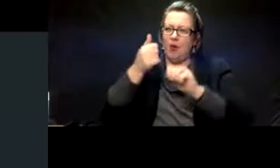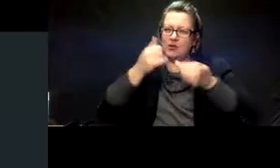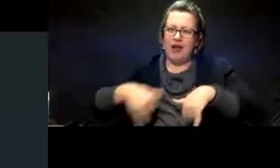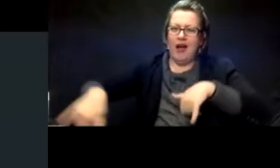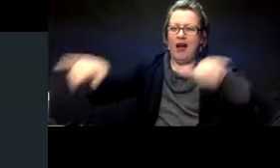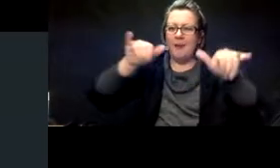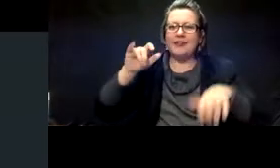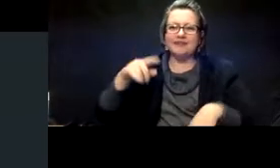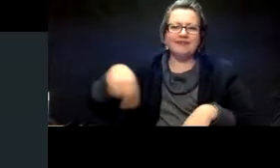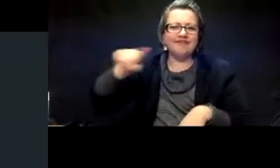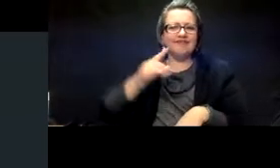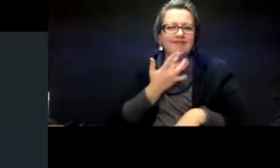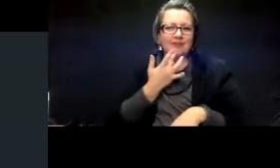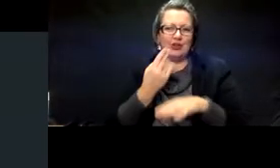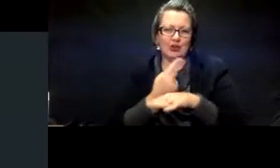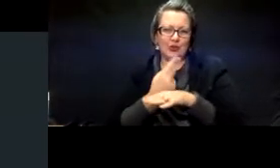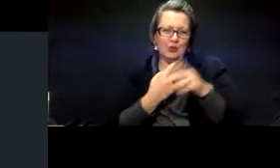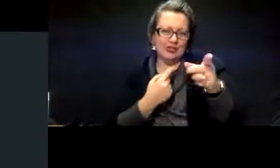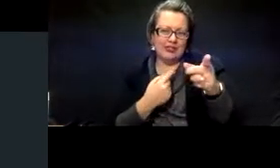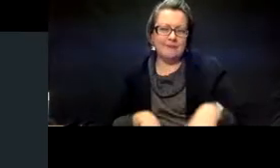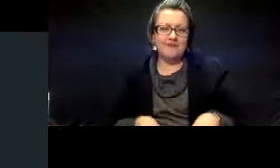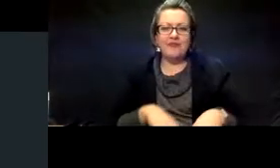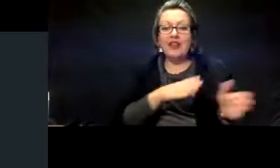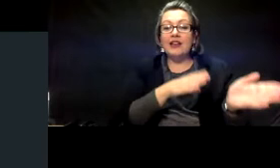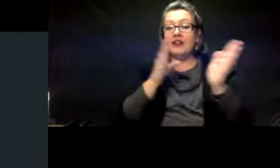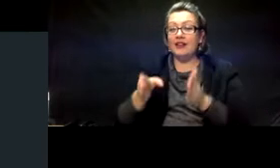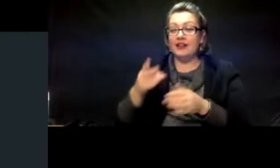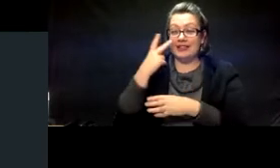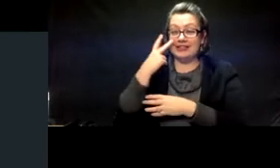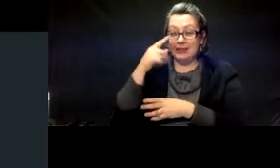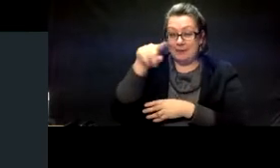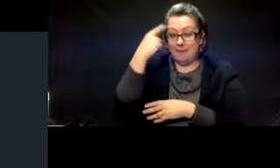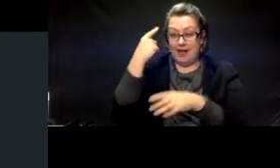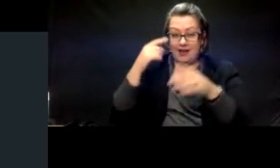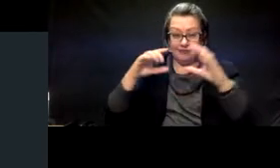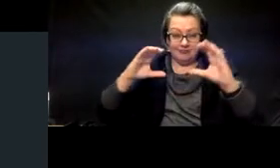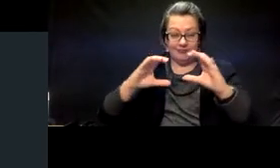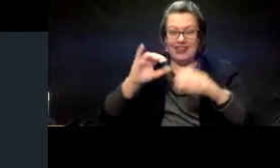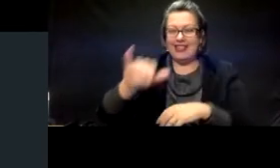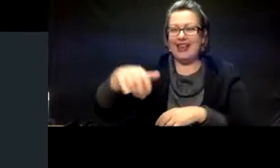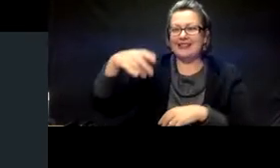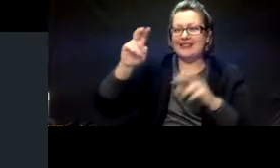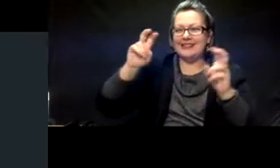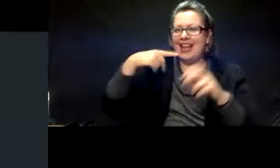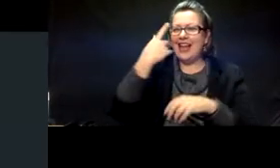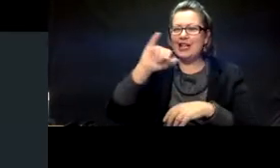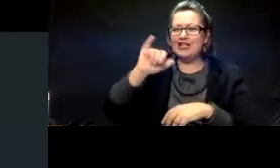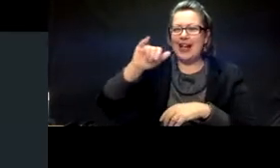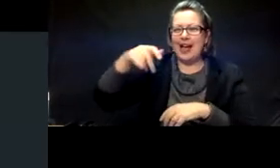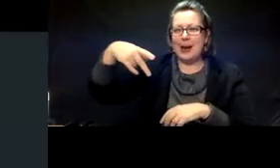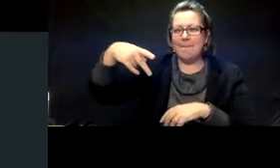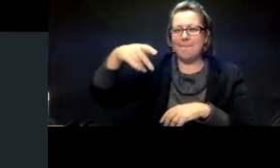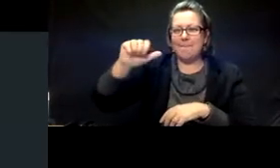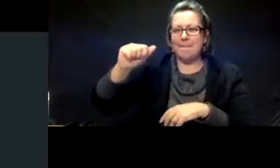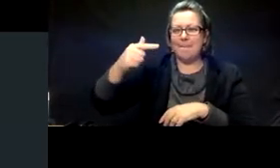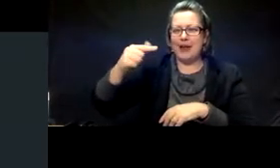individual preference, but the first one is the most commonly used one. You see the one that is black, a